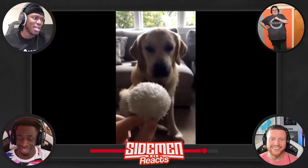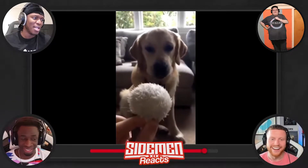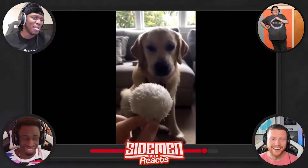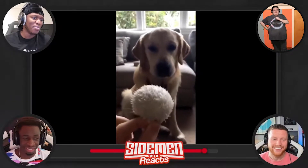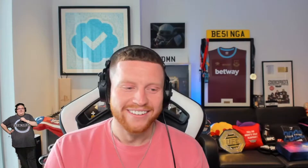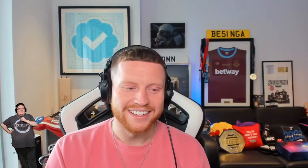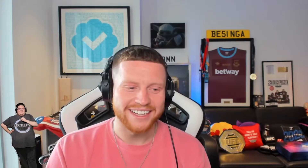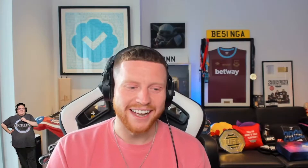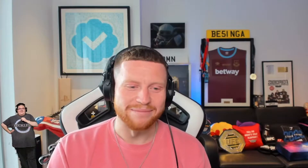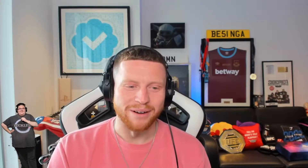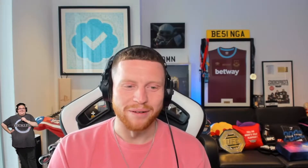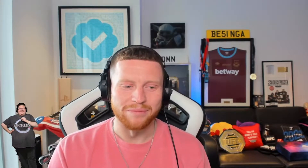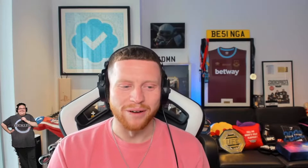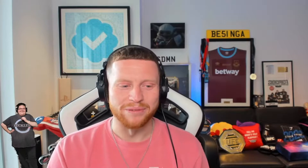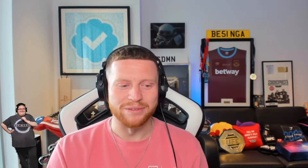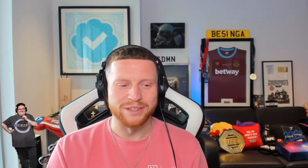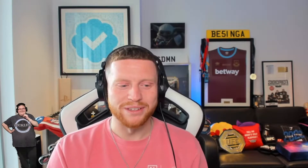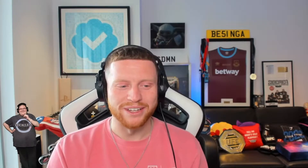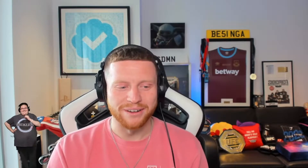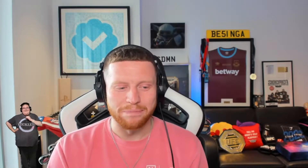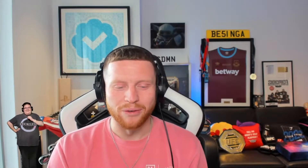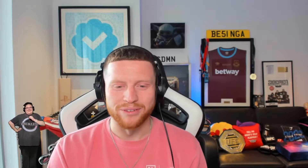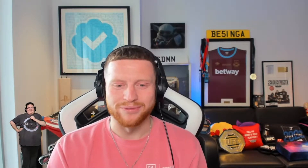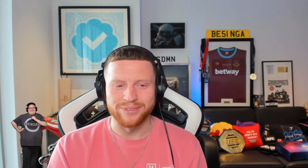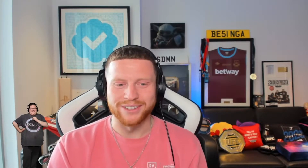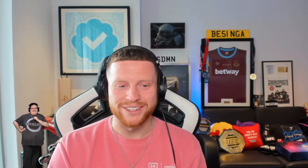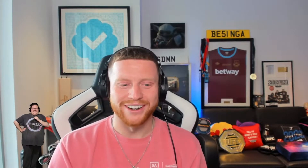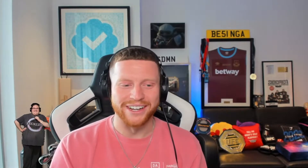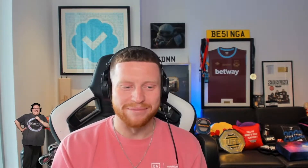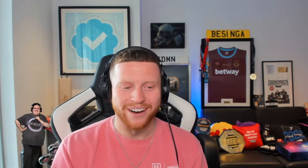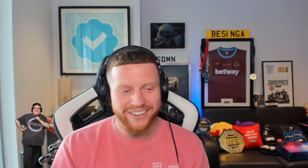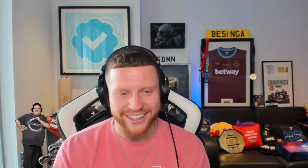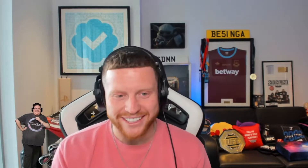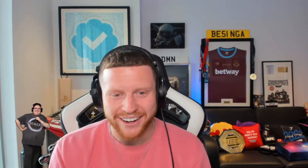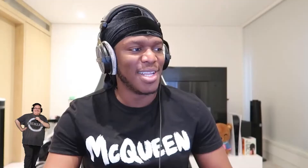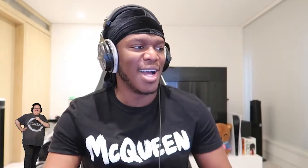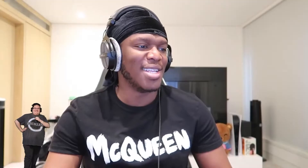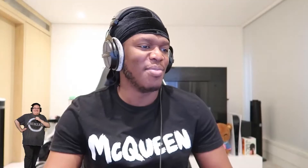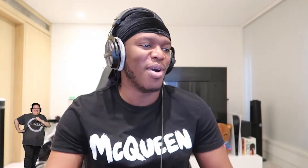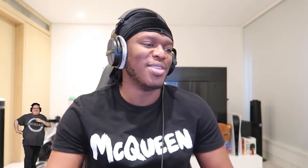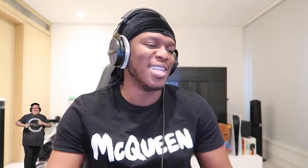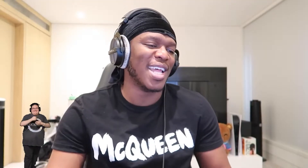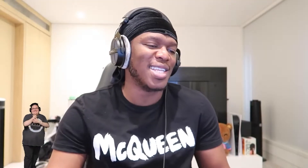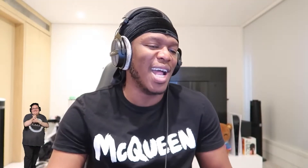that. What are you saying, bro? But a ball with a dot on it, bro. You got a joke.